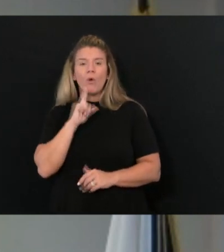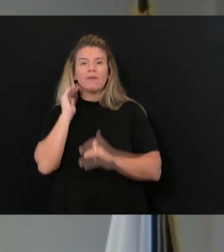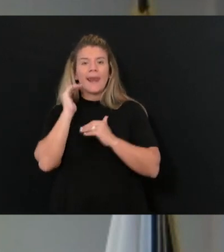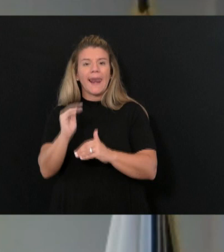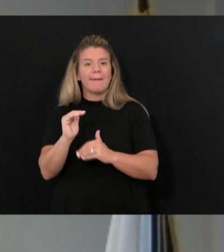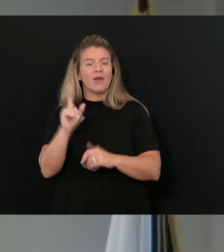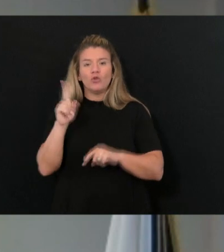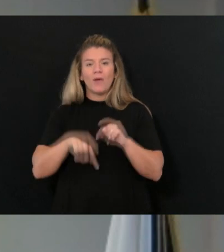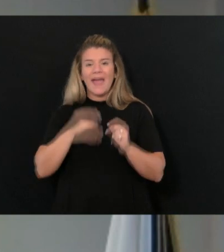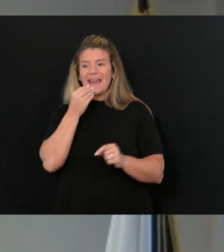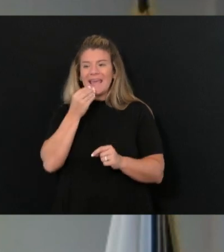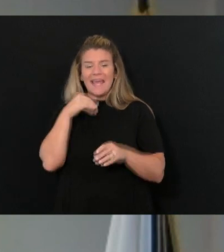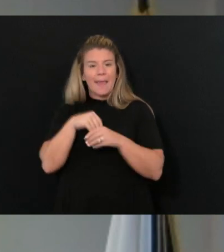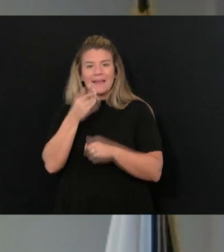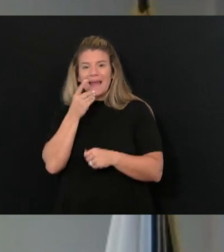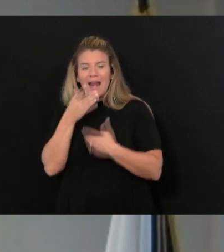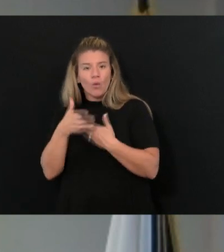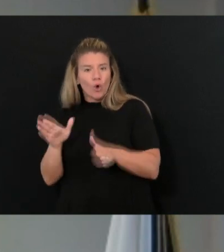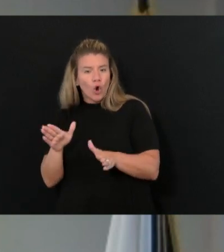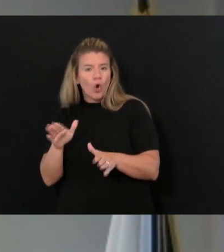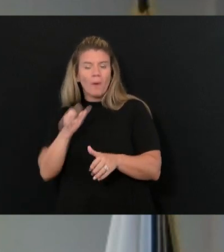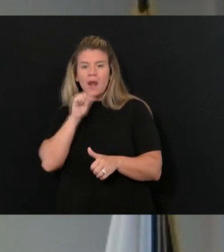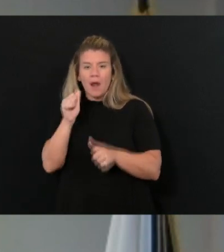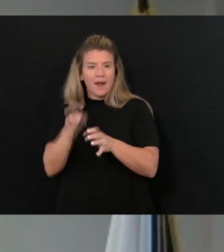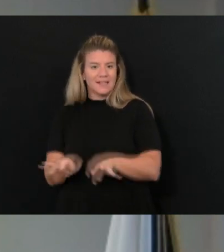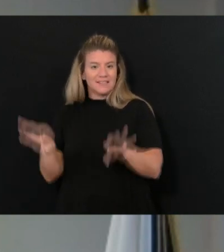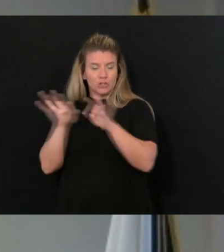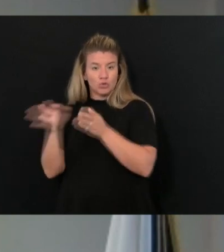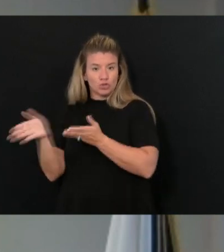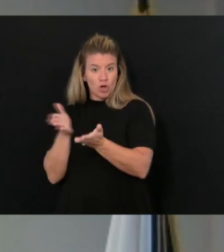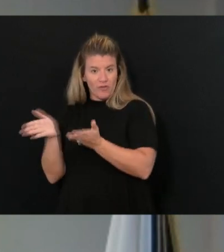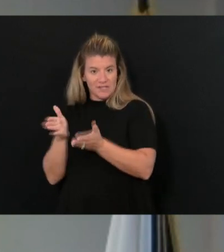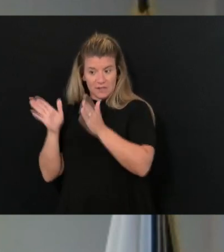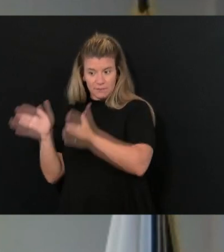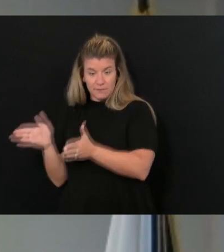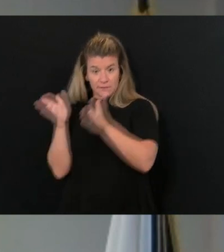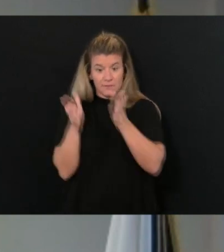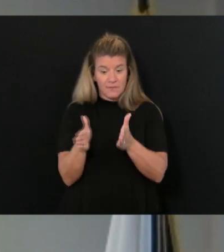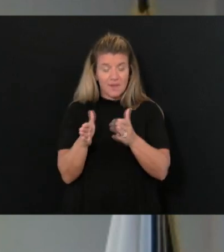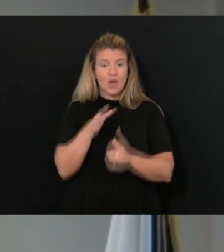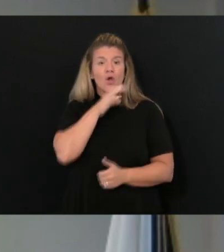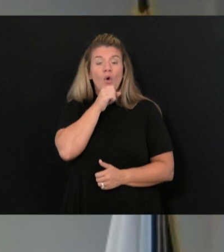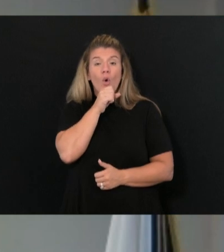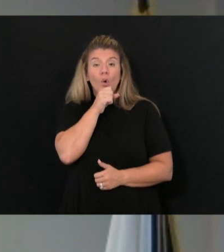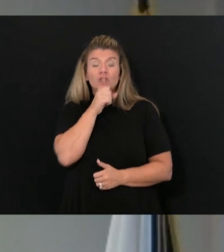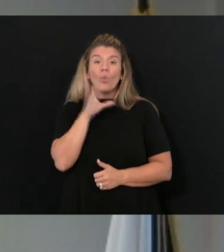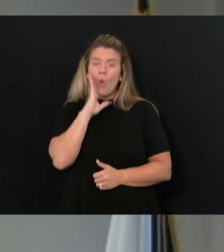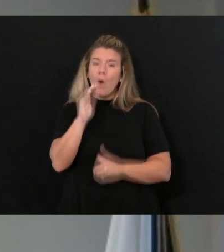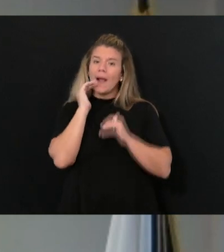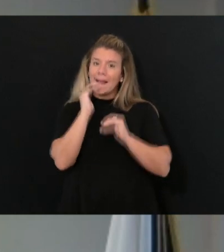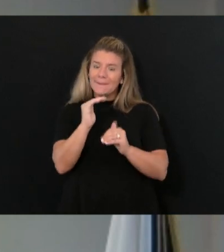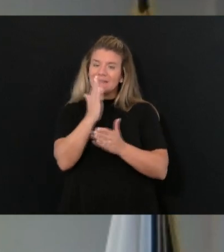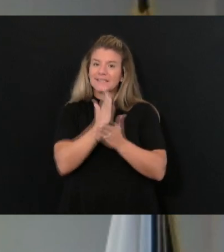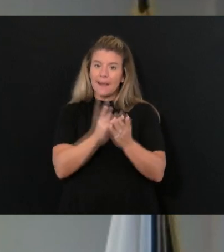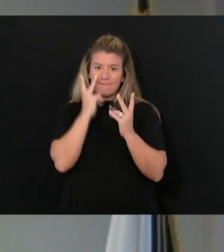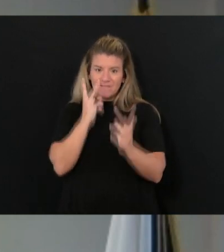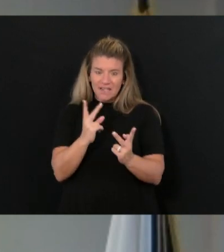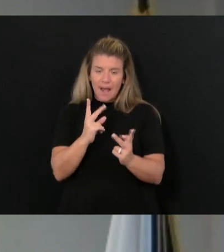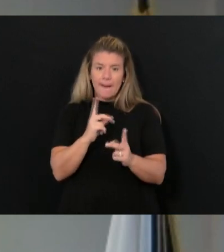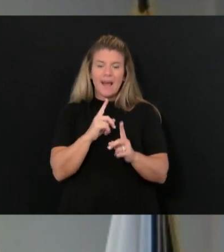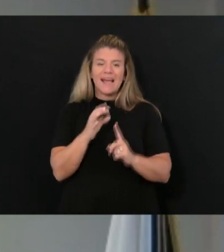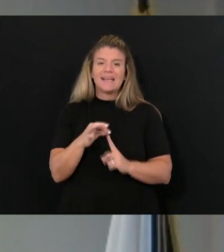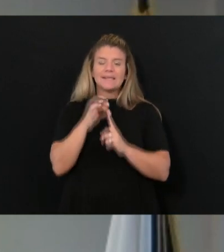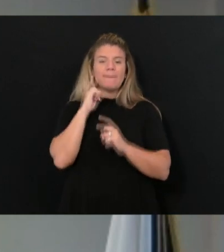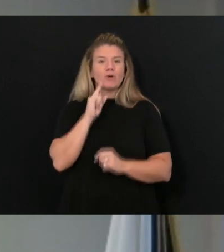non-essential services. Phase orange continues to permit compassionate visitation only, but permits